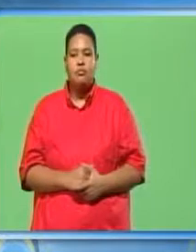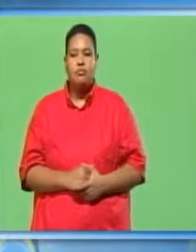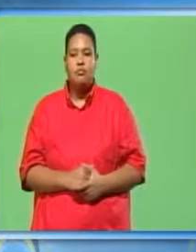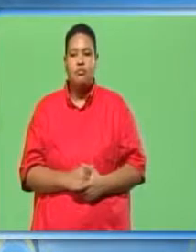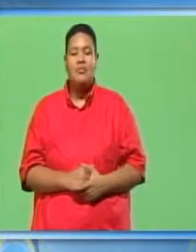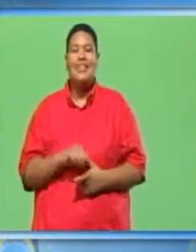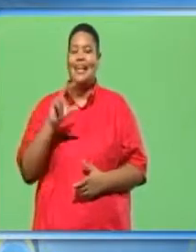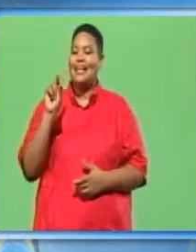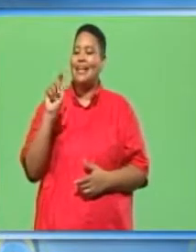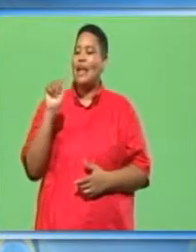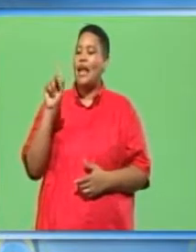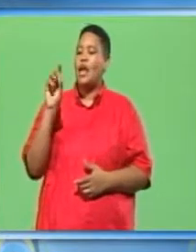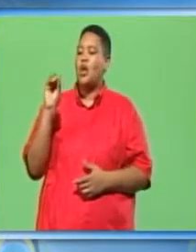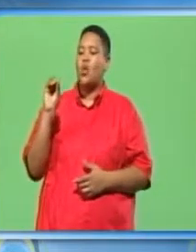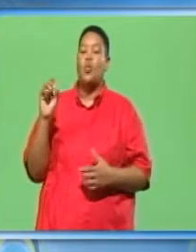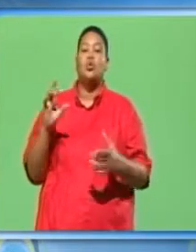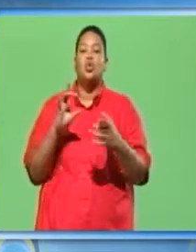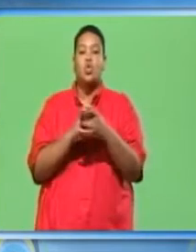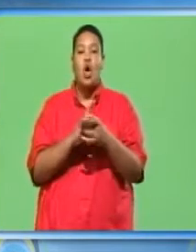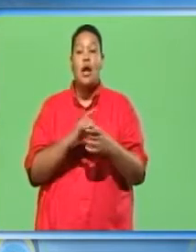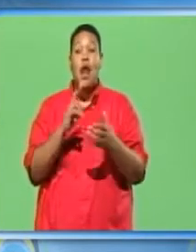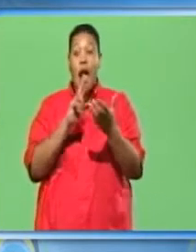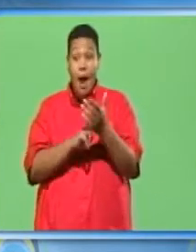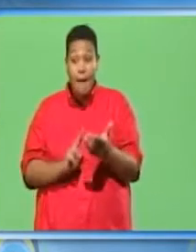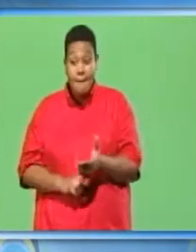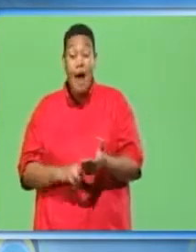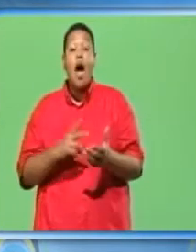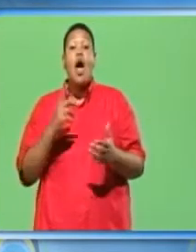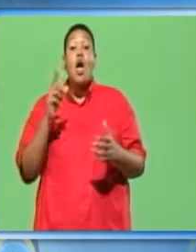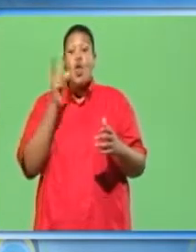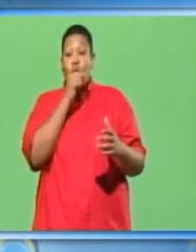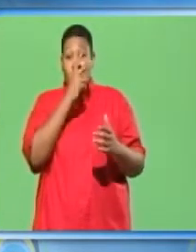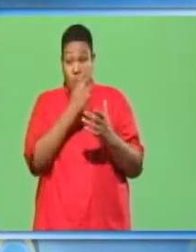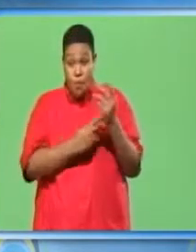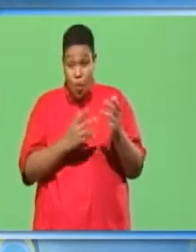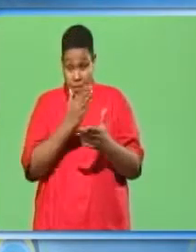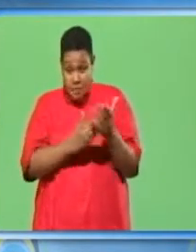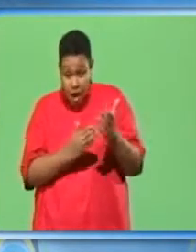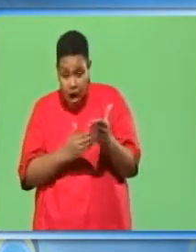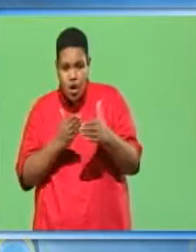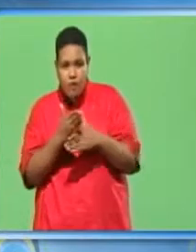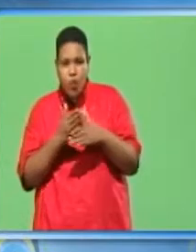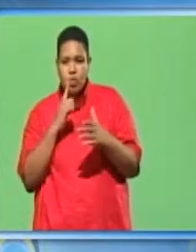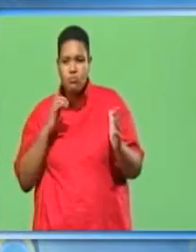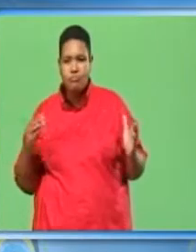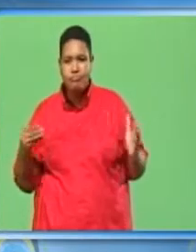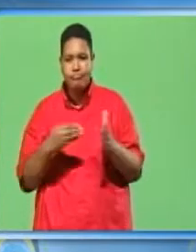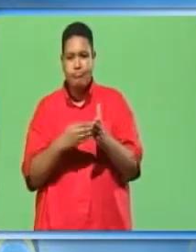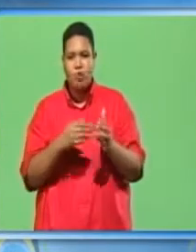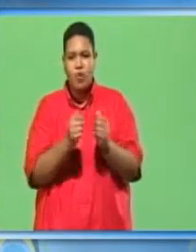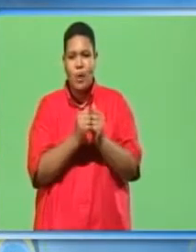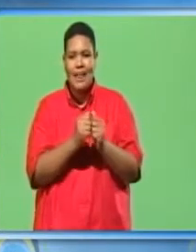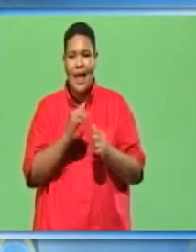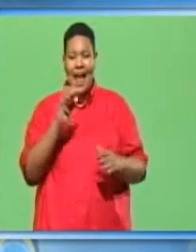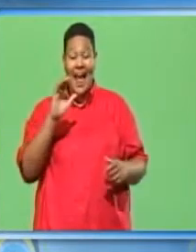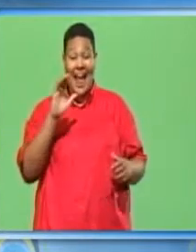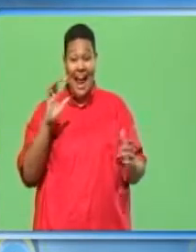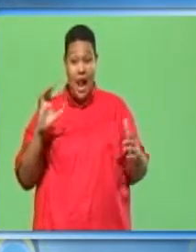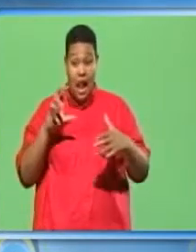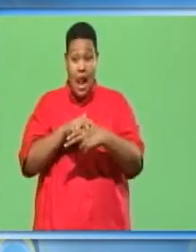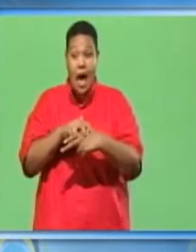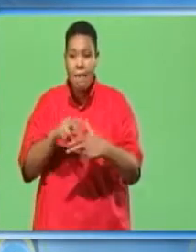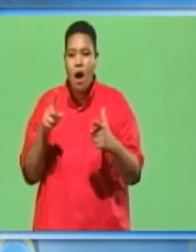2. Dado joint. Apply glue to both pieces of wood on the areas that will be put together. Clamp until the glue is